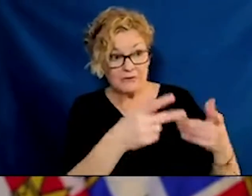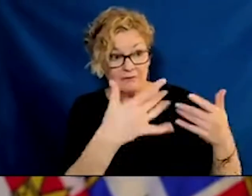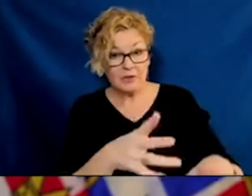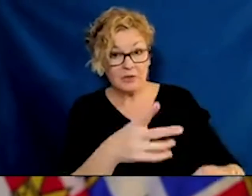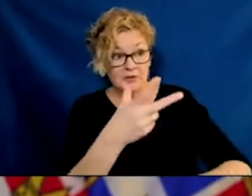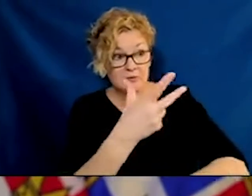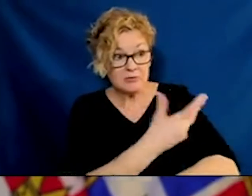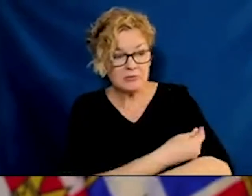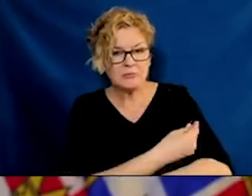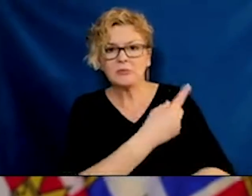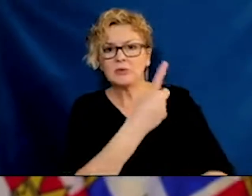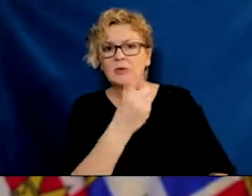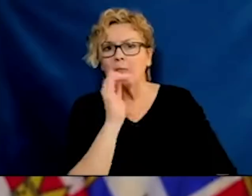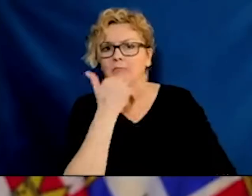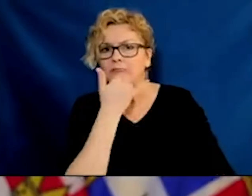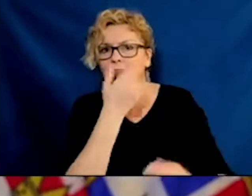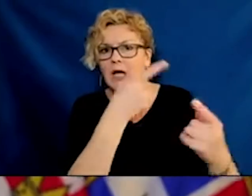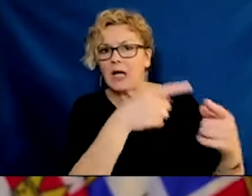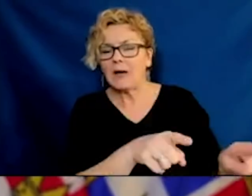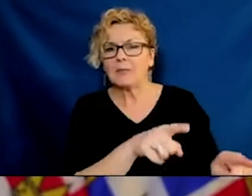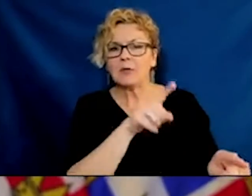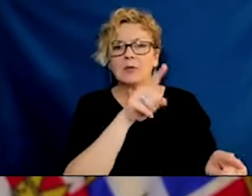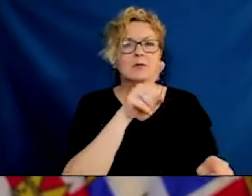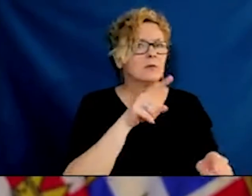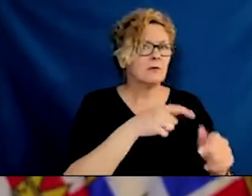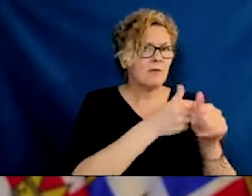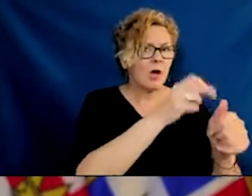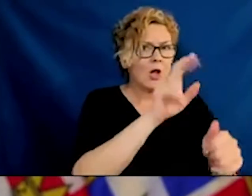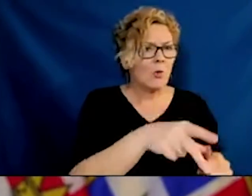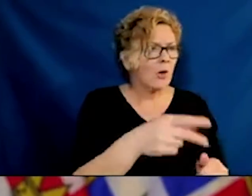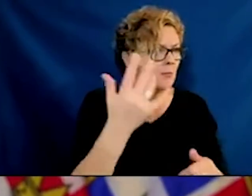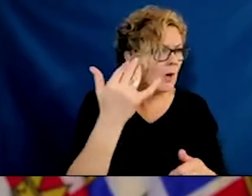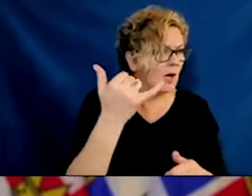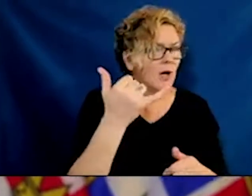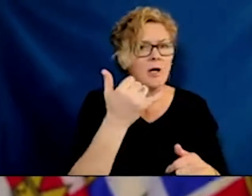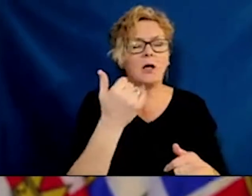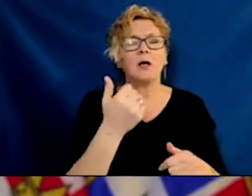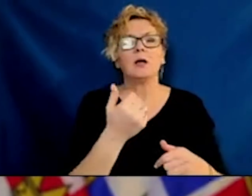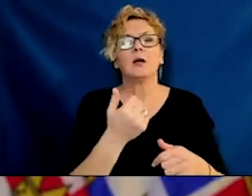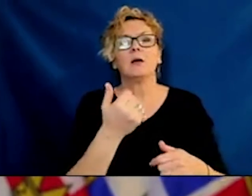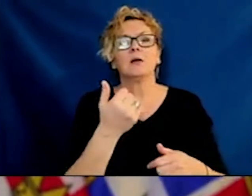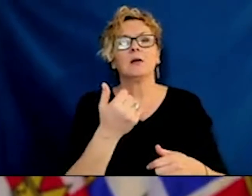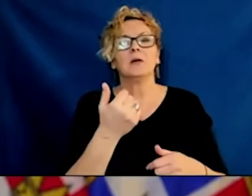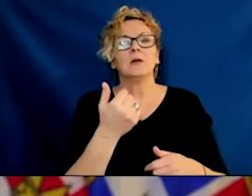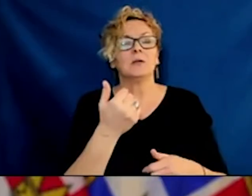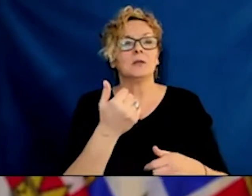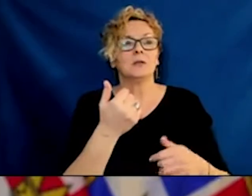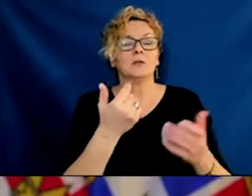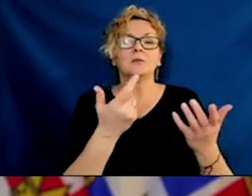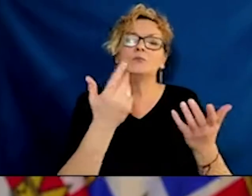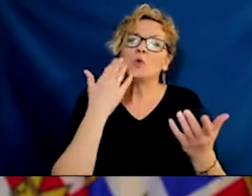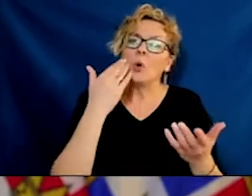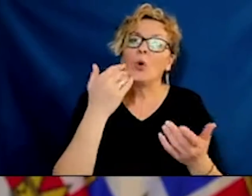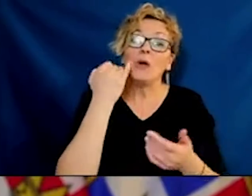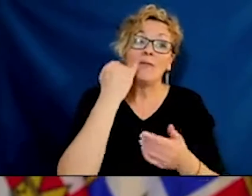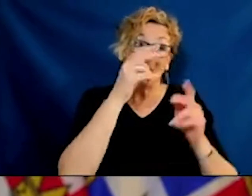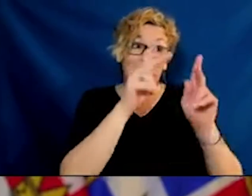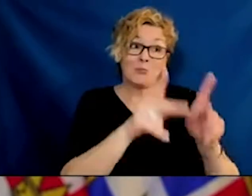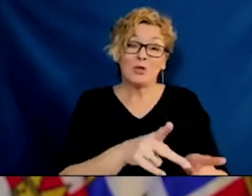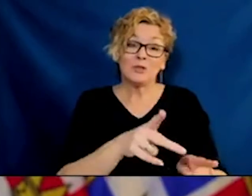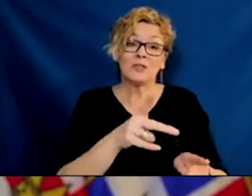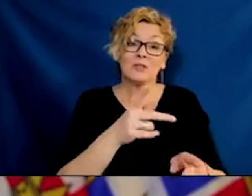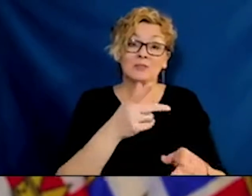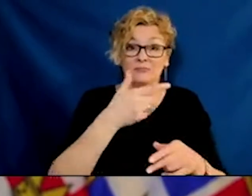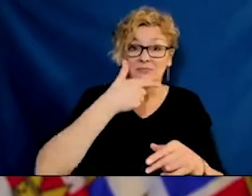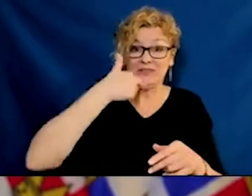when we're immunizing people who are elderly, who have underlying health conditions, that there are other things that will happen when we're